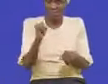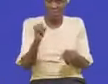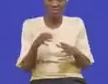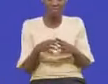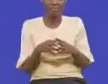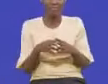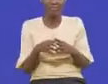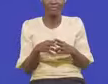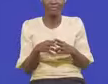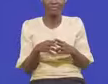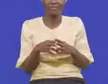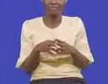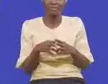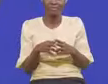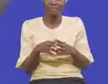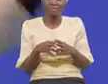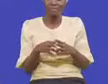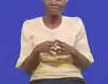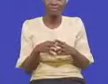Menye dɔ me wòtso o.